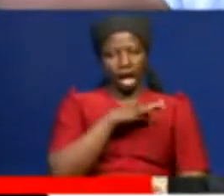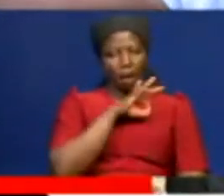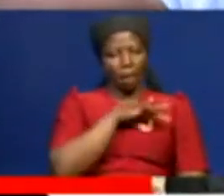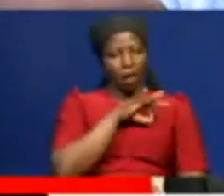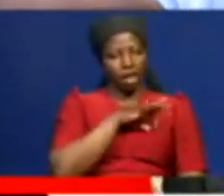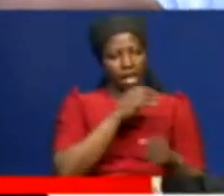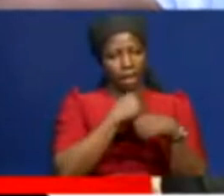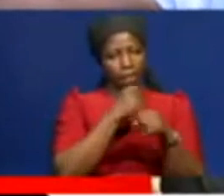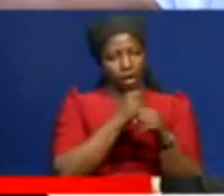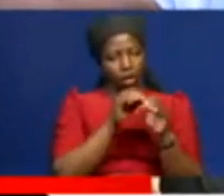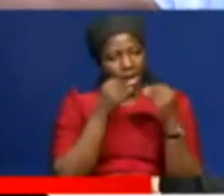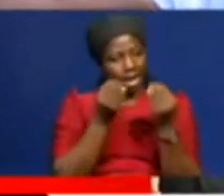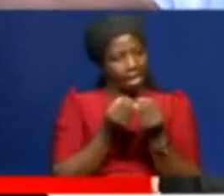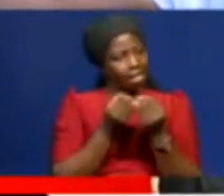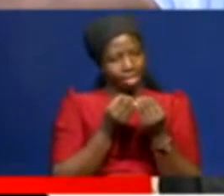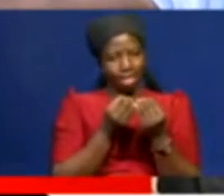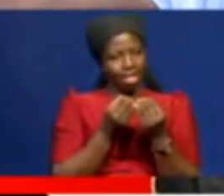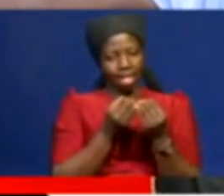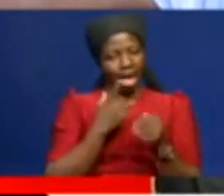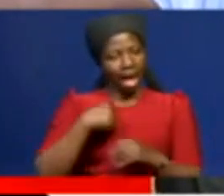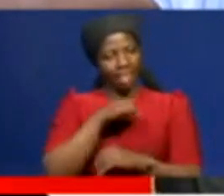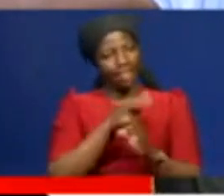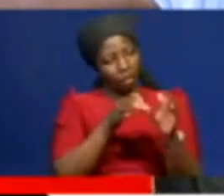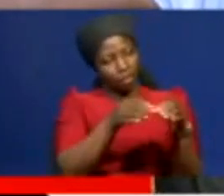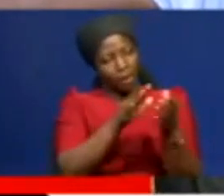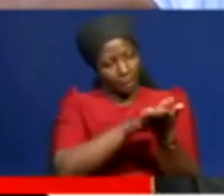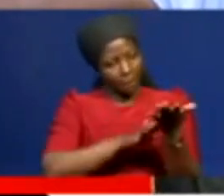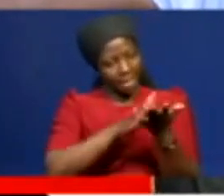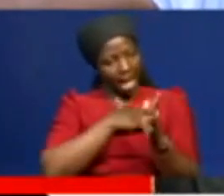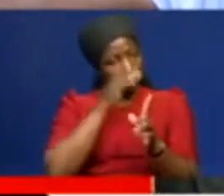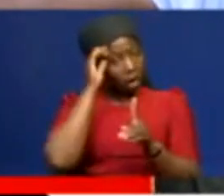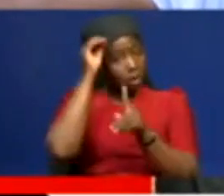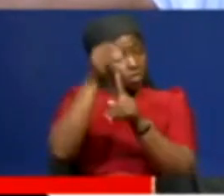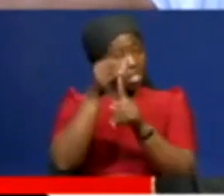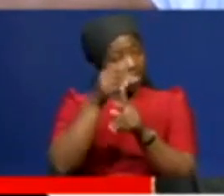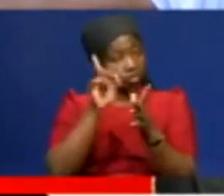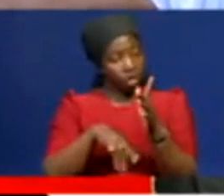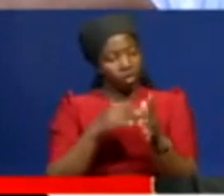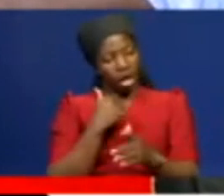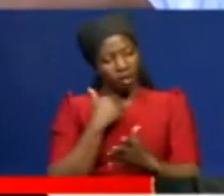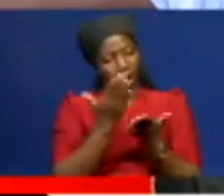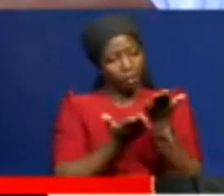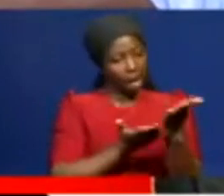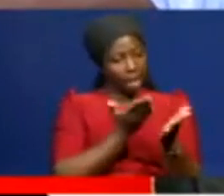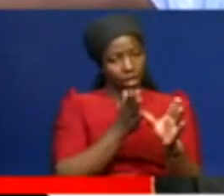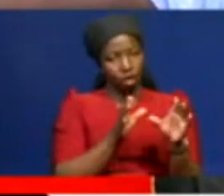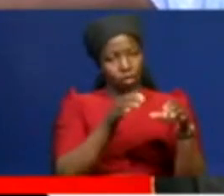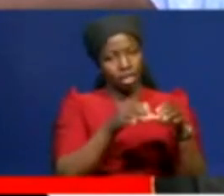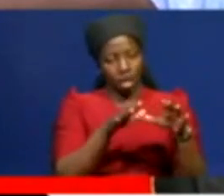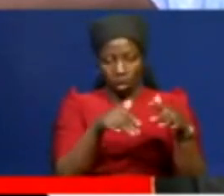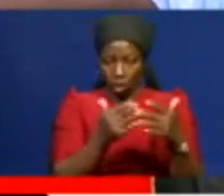are a community-based club. Our aspect and our objective is just to have a balanced community or society in regards